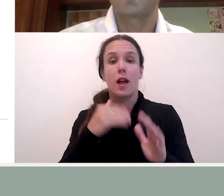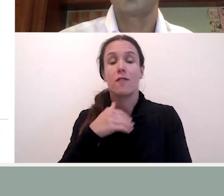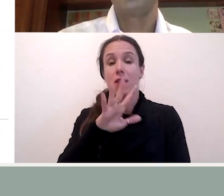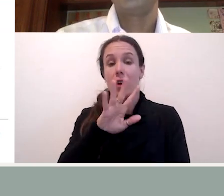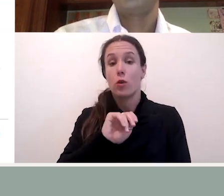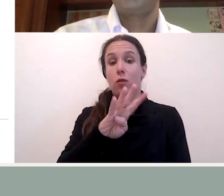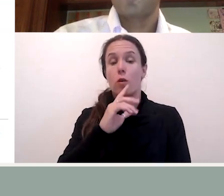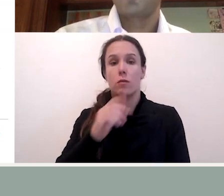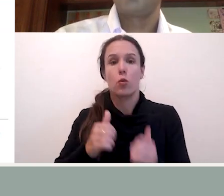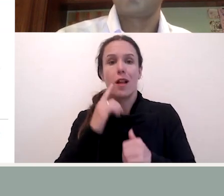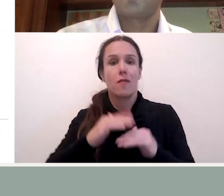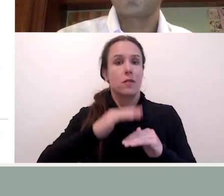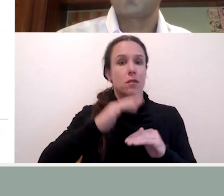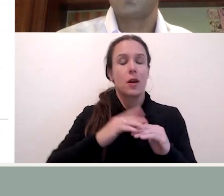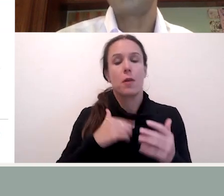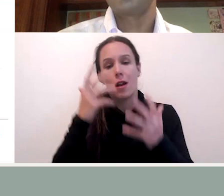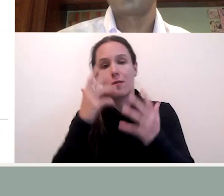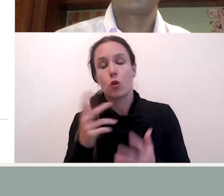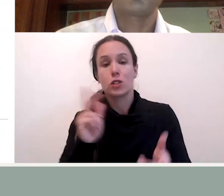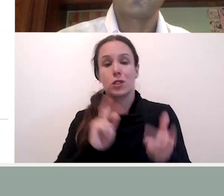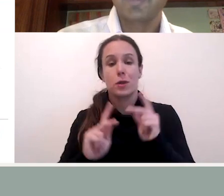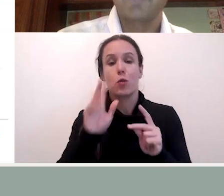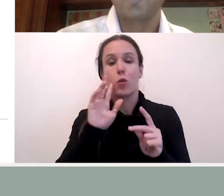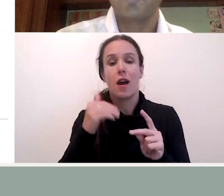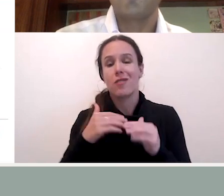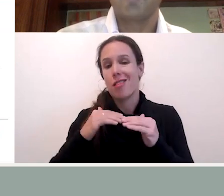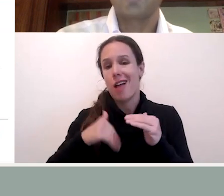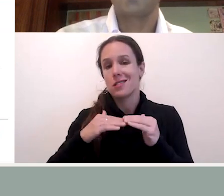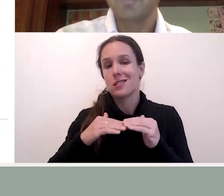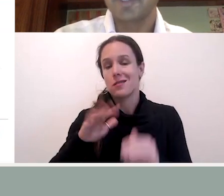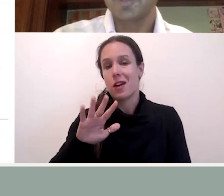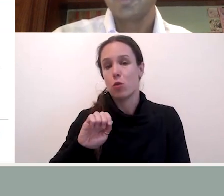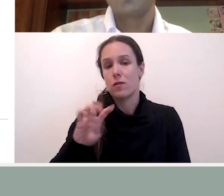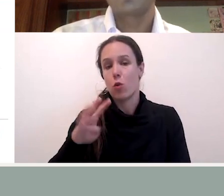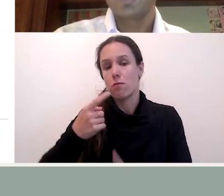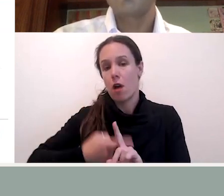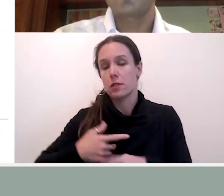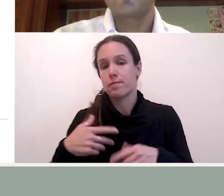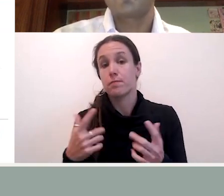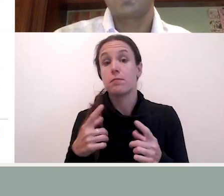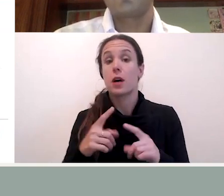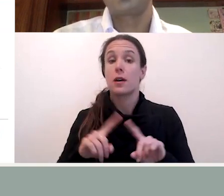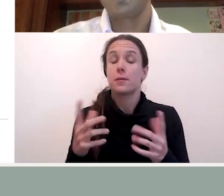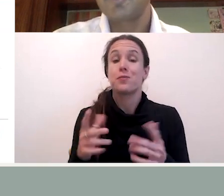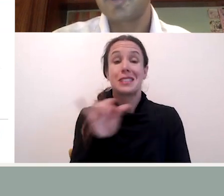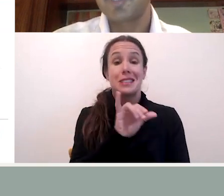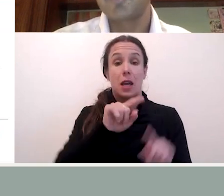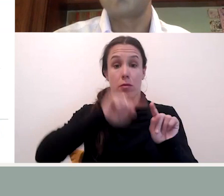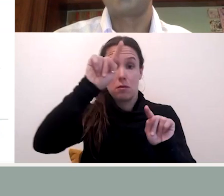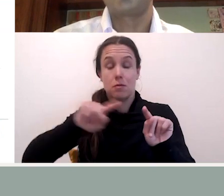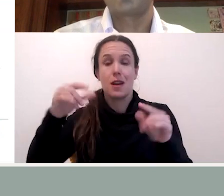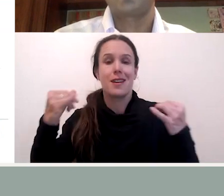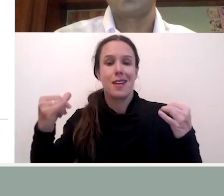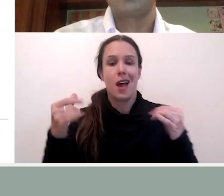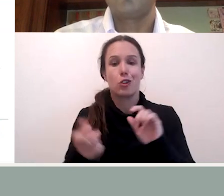5.4 months. Unfortunately, 50% will have disease response for less than 5.4 months. However, the same curves now change for